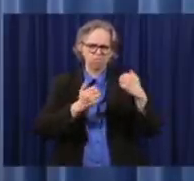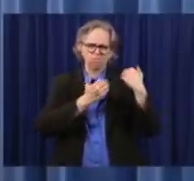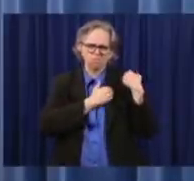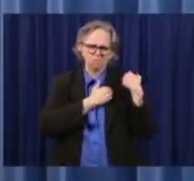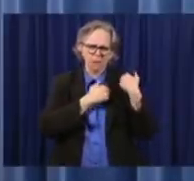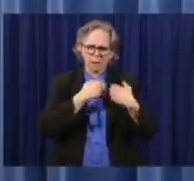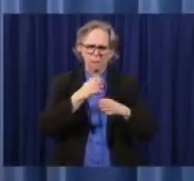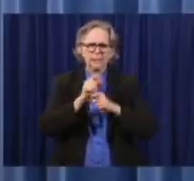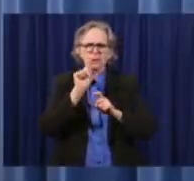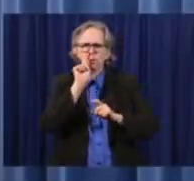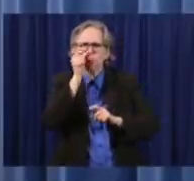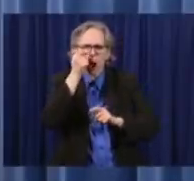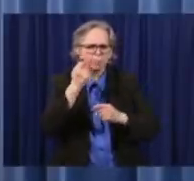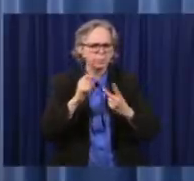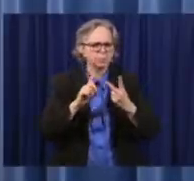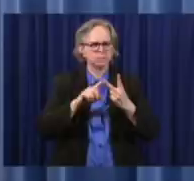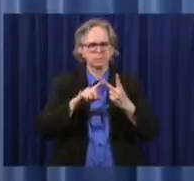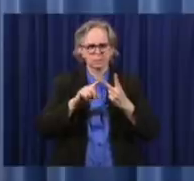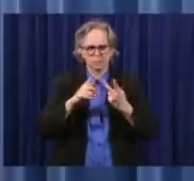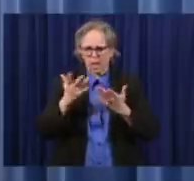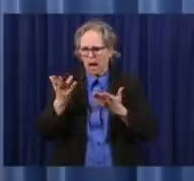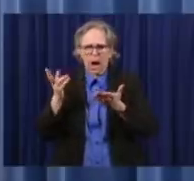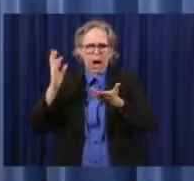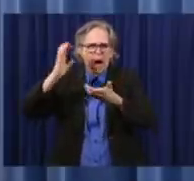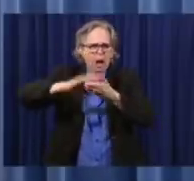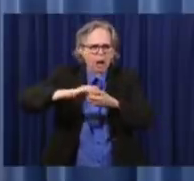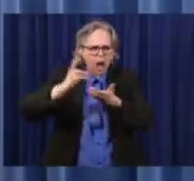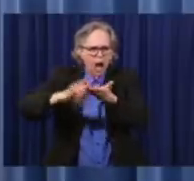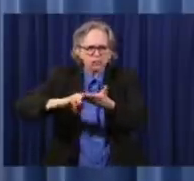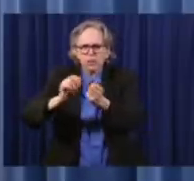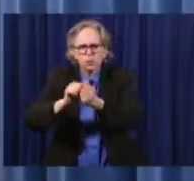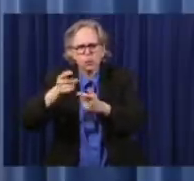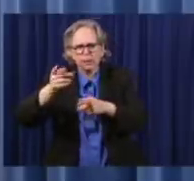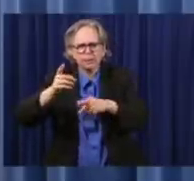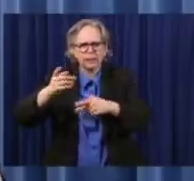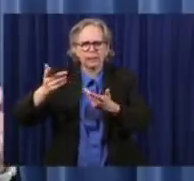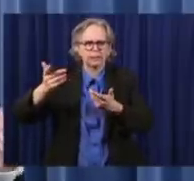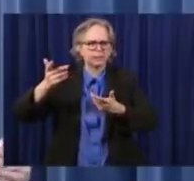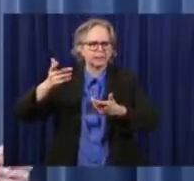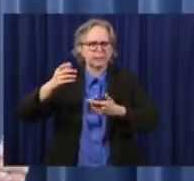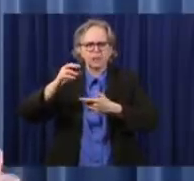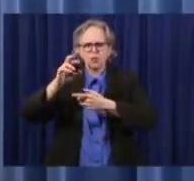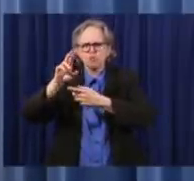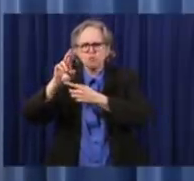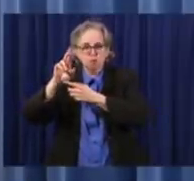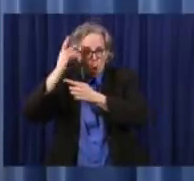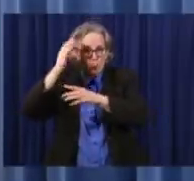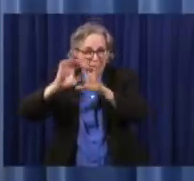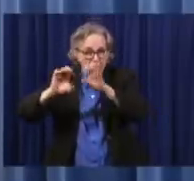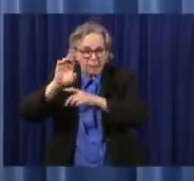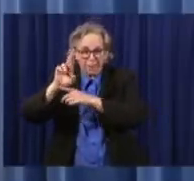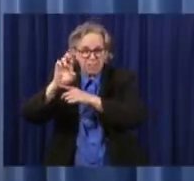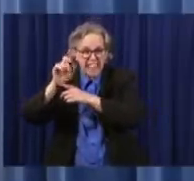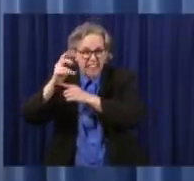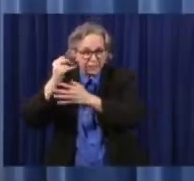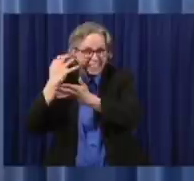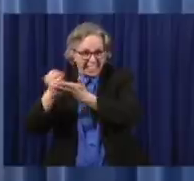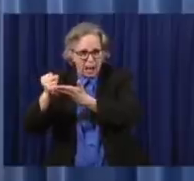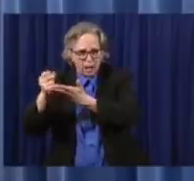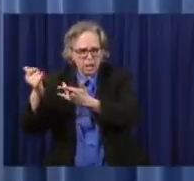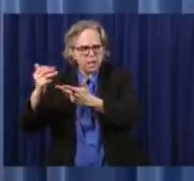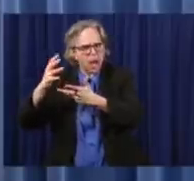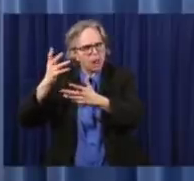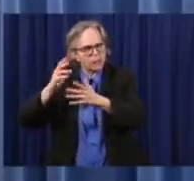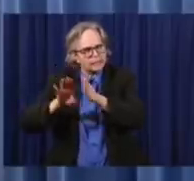same time the contract that we entered into for the reagent, which is a long-term contract, which gives us assurance